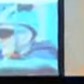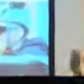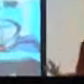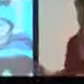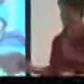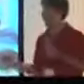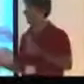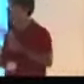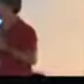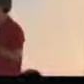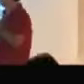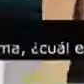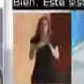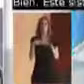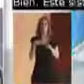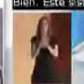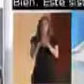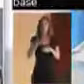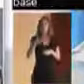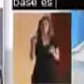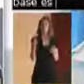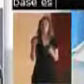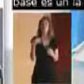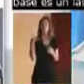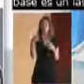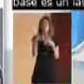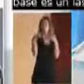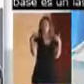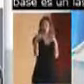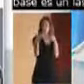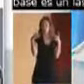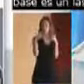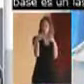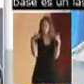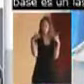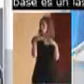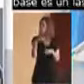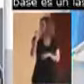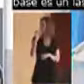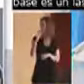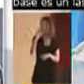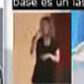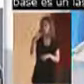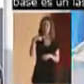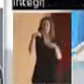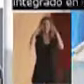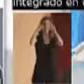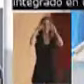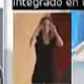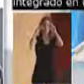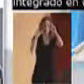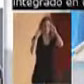Italy, in Spain, and in France. So what is the basis of this system? Well, it's a laser